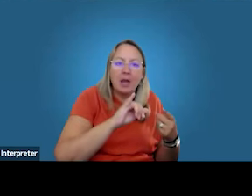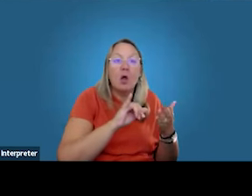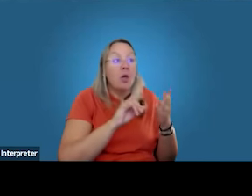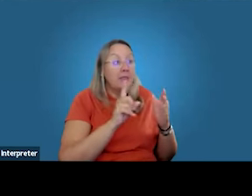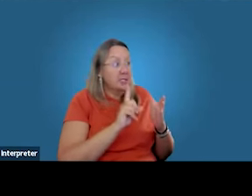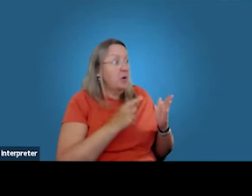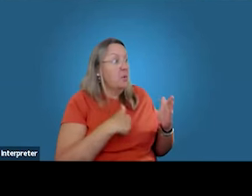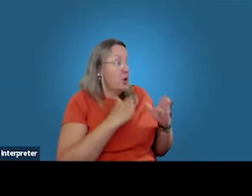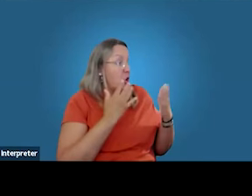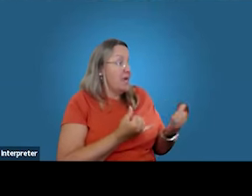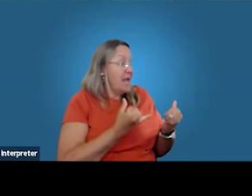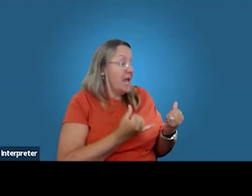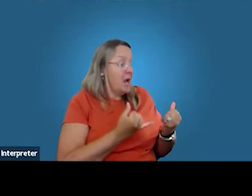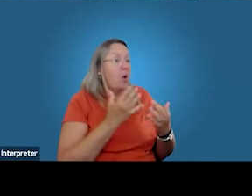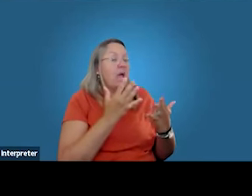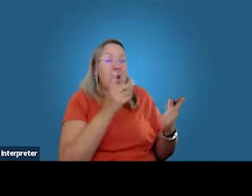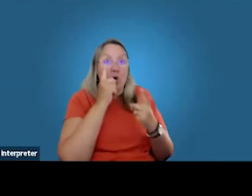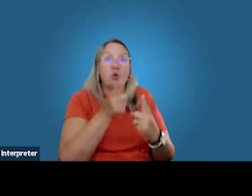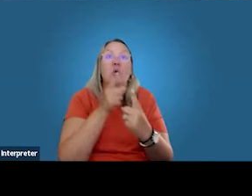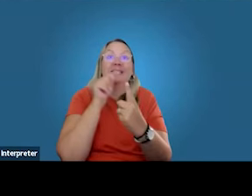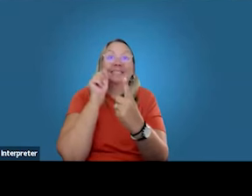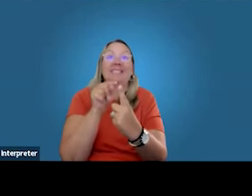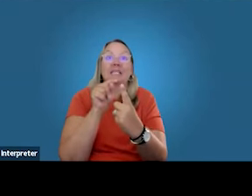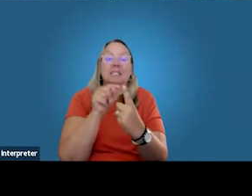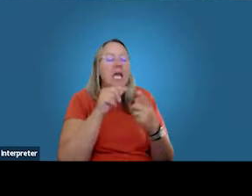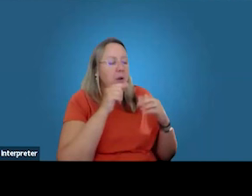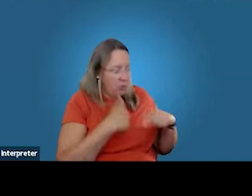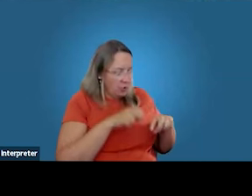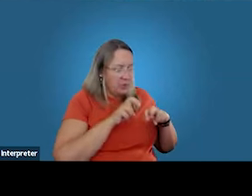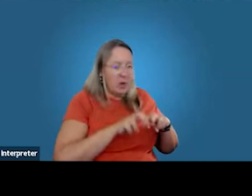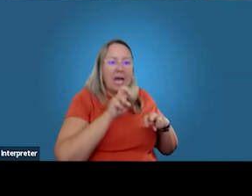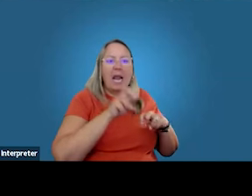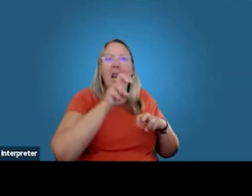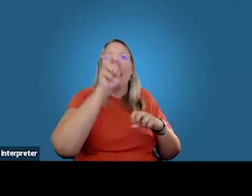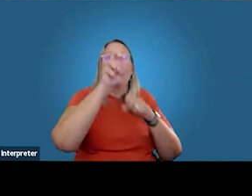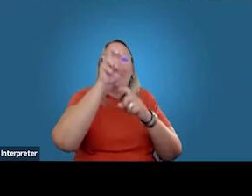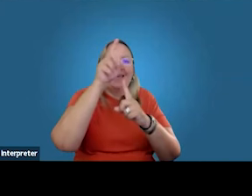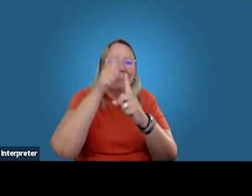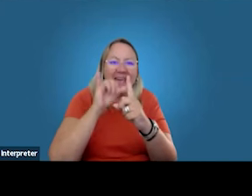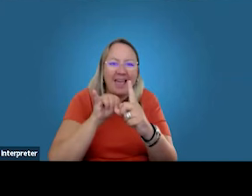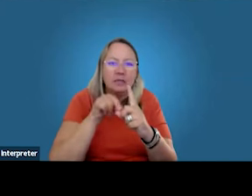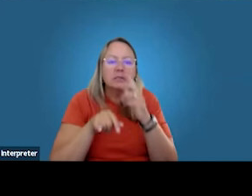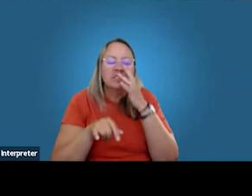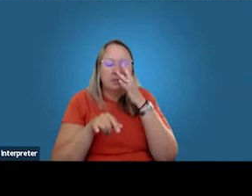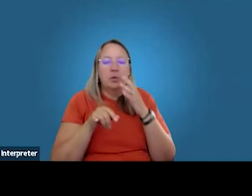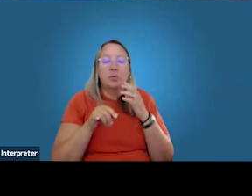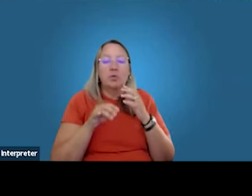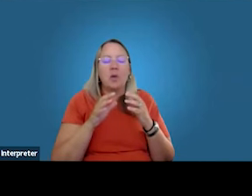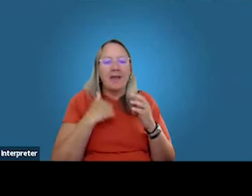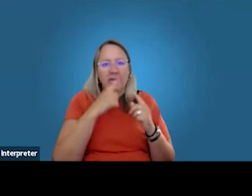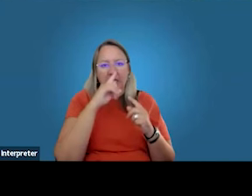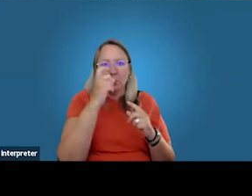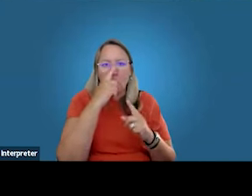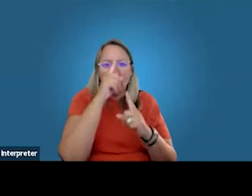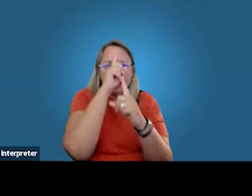are now. This is where we want to get to. And these are the stages that we're going to go through to get there. So when you have a really firm target